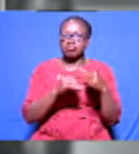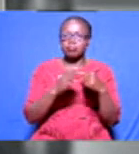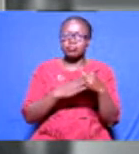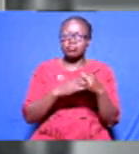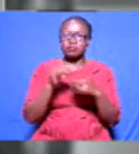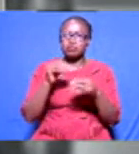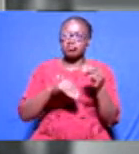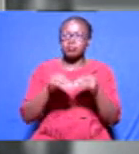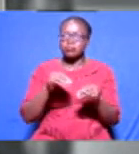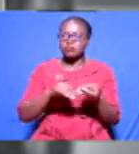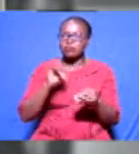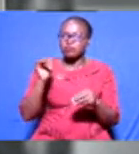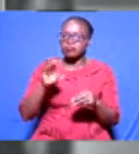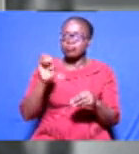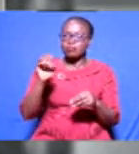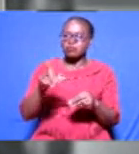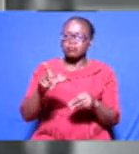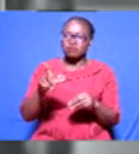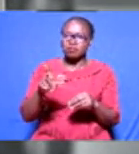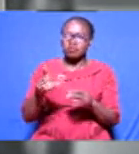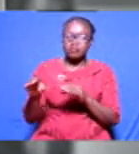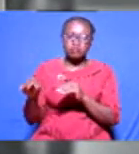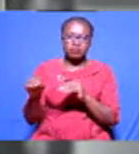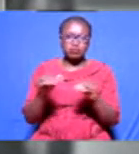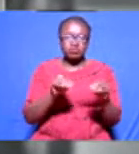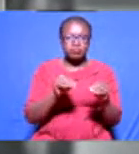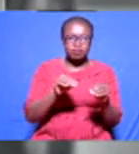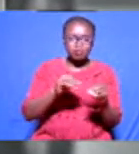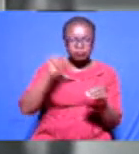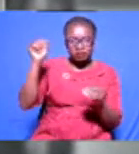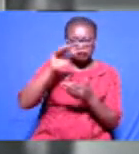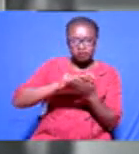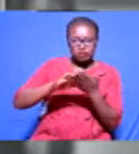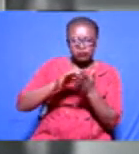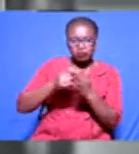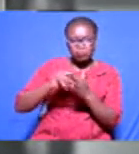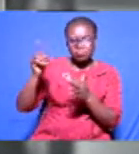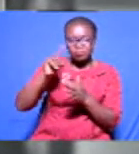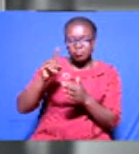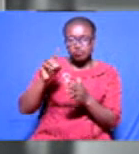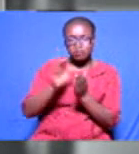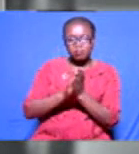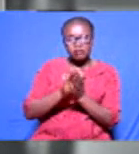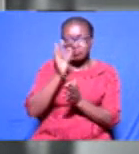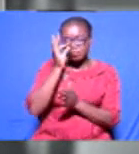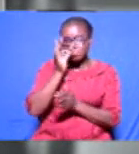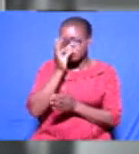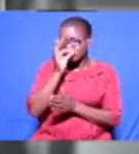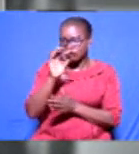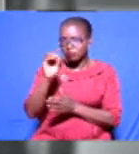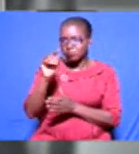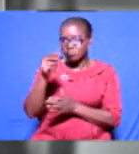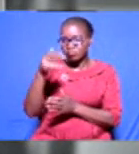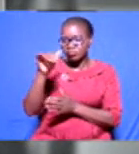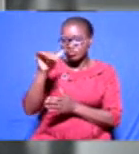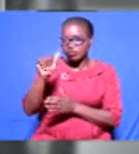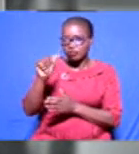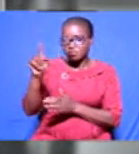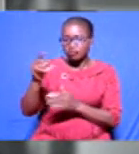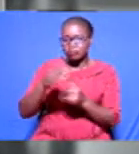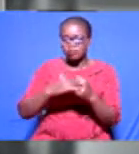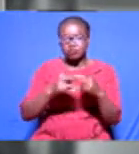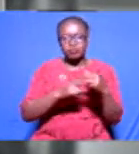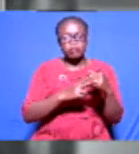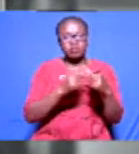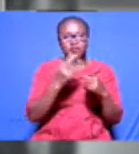Jael Mbogo, Kibaki moved his political base from Nairobi to Othaya in 1974. He attributed